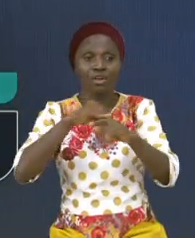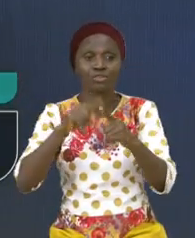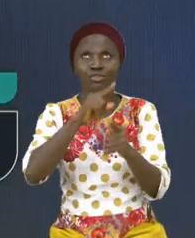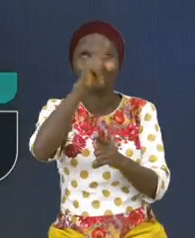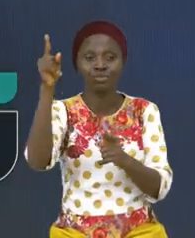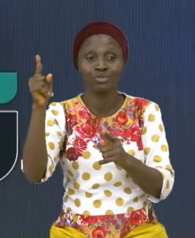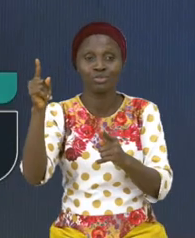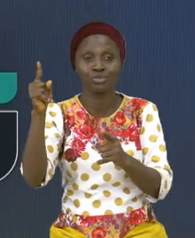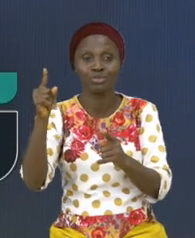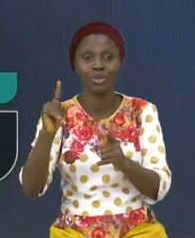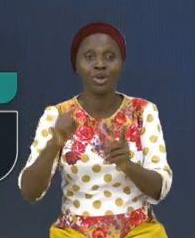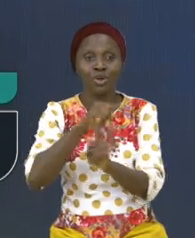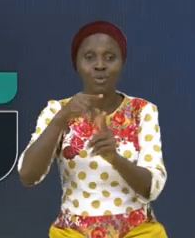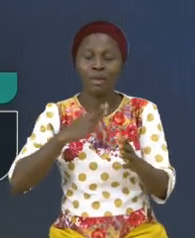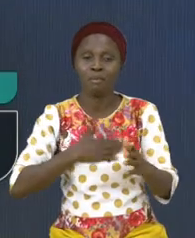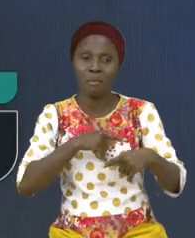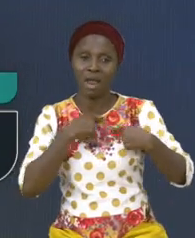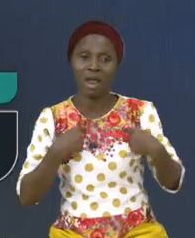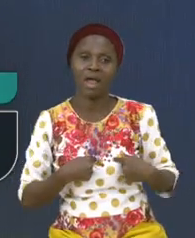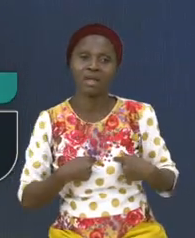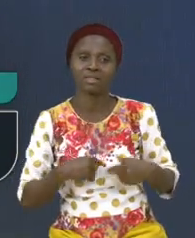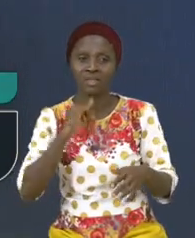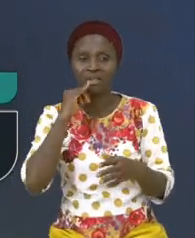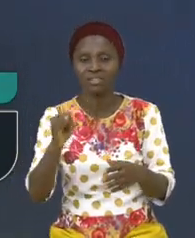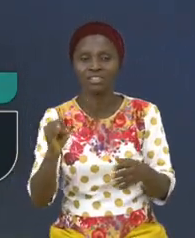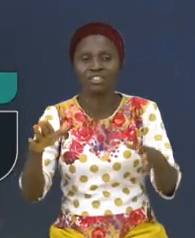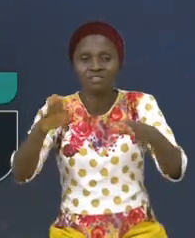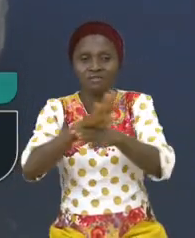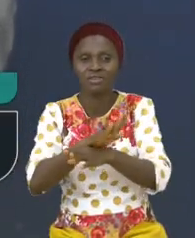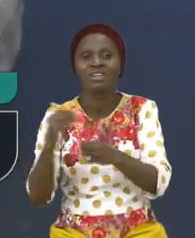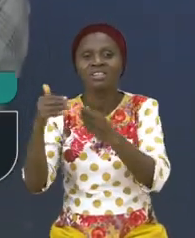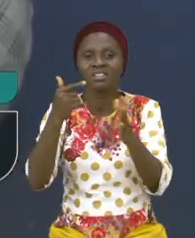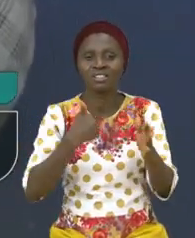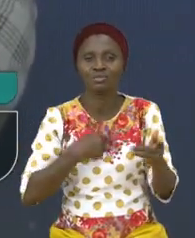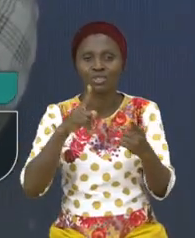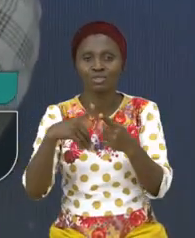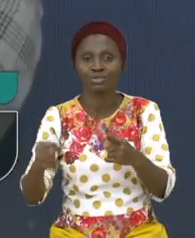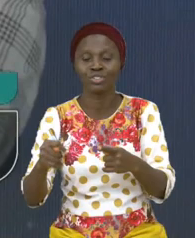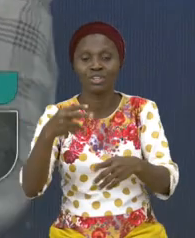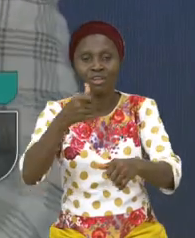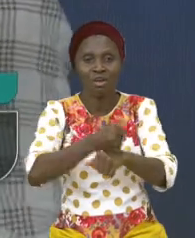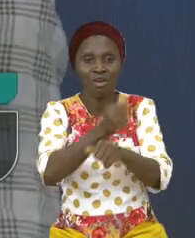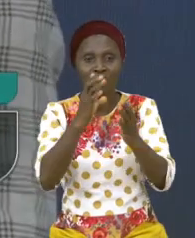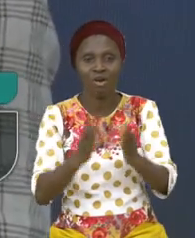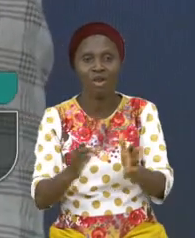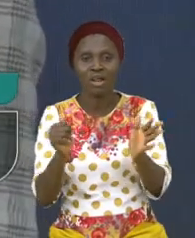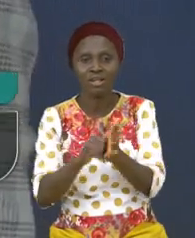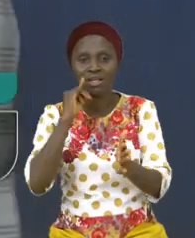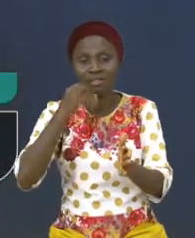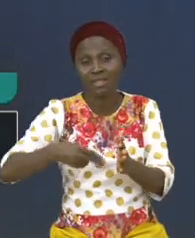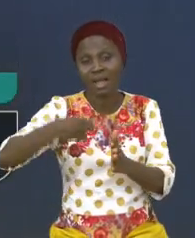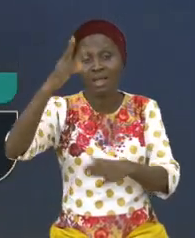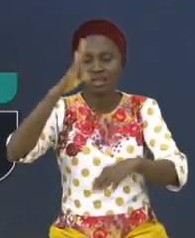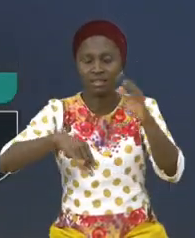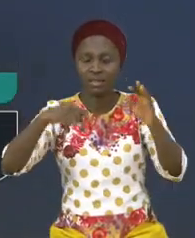when my heart is overwhelmed. Lead me to the rock that is higher